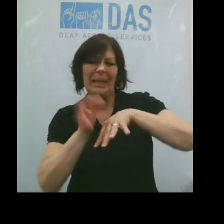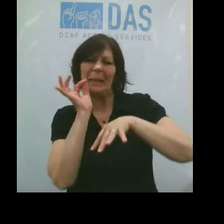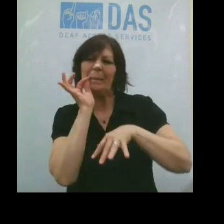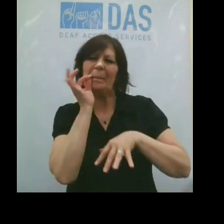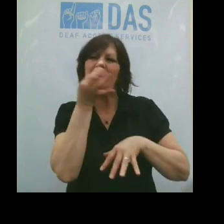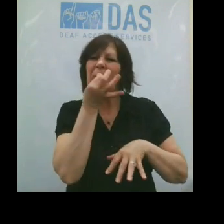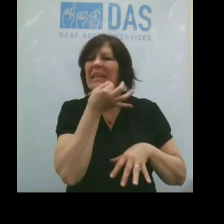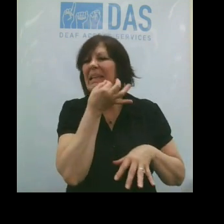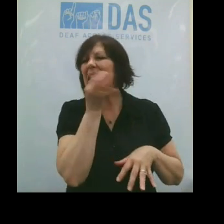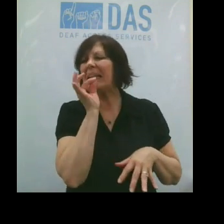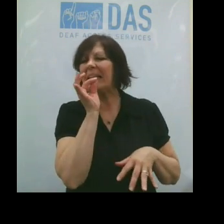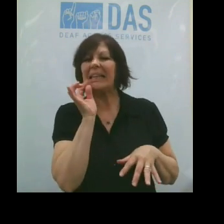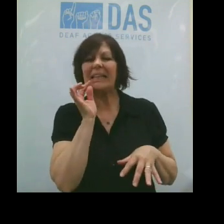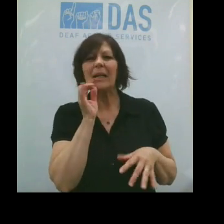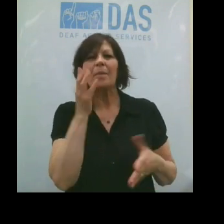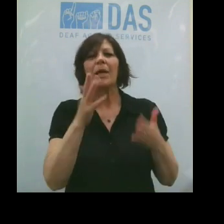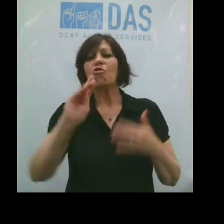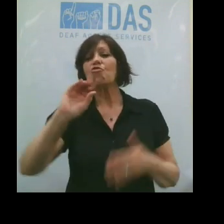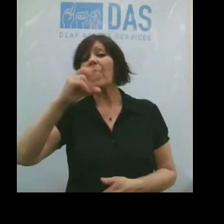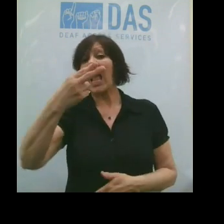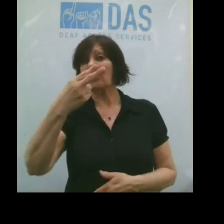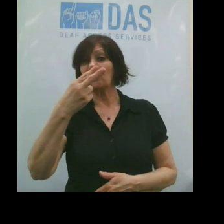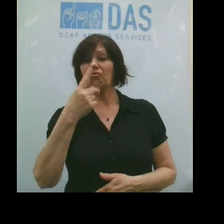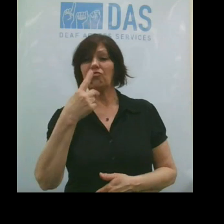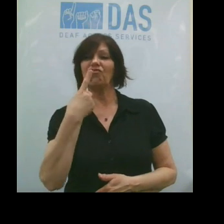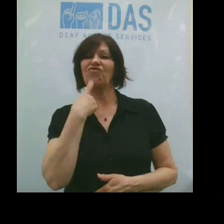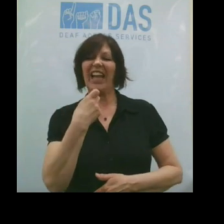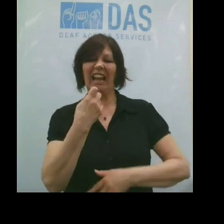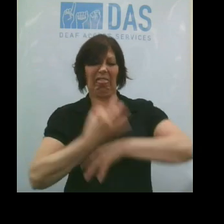lips. They might have other rashes like red